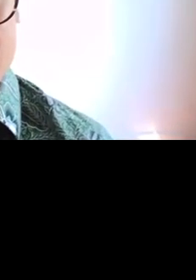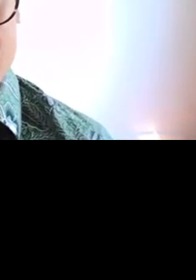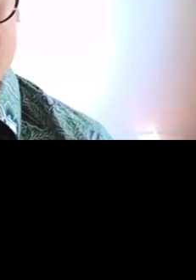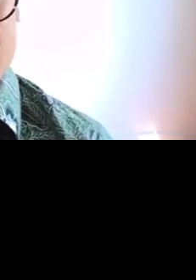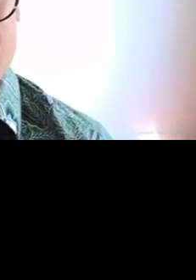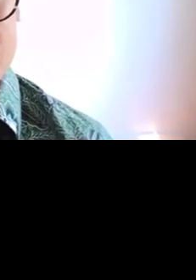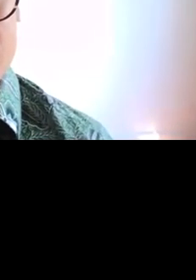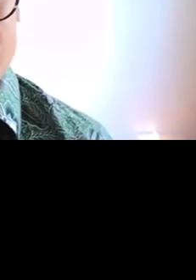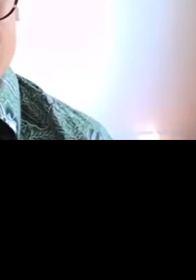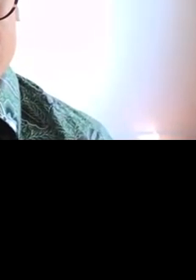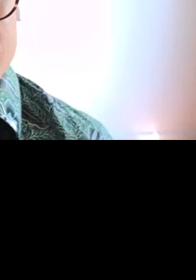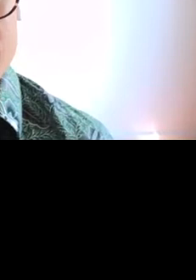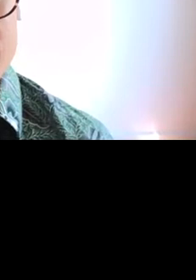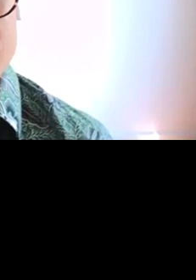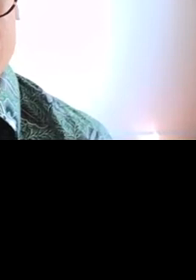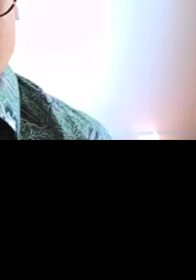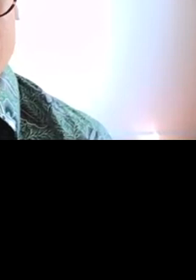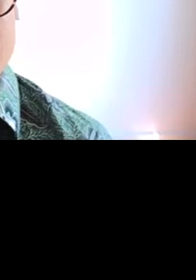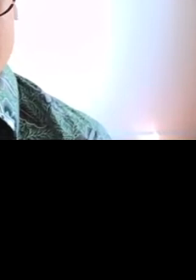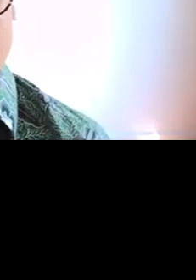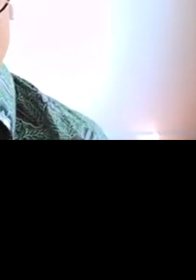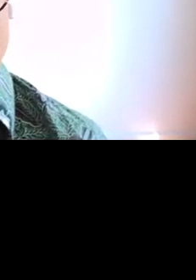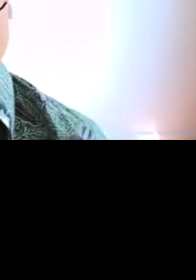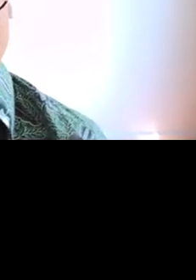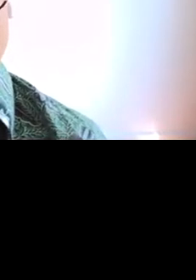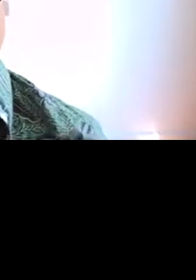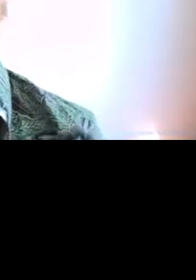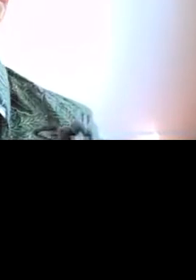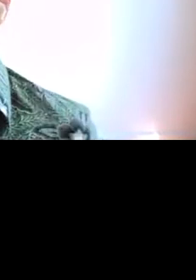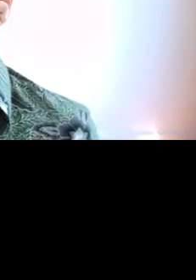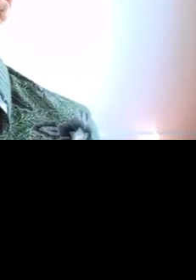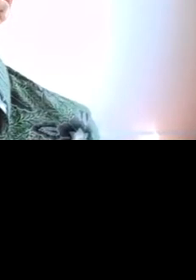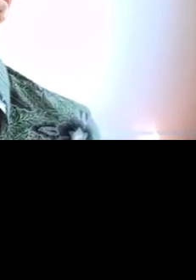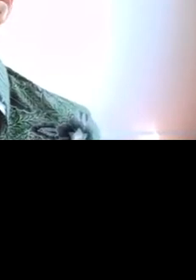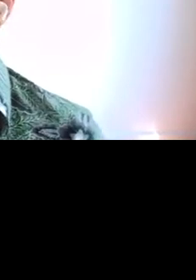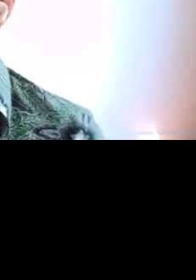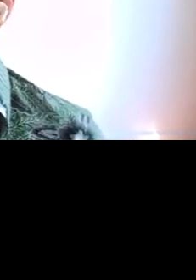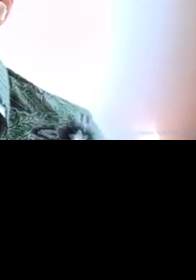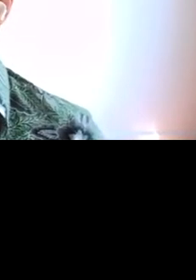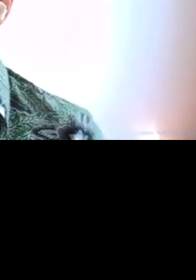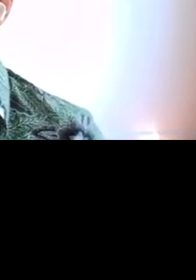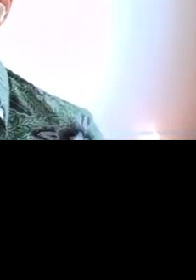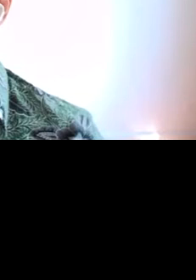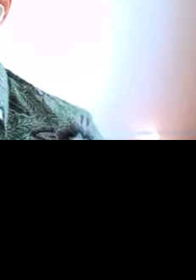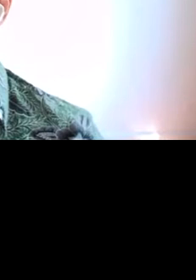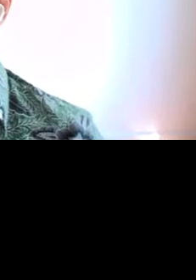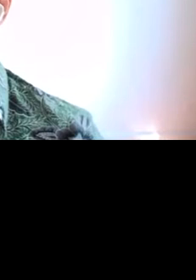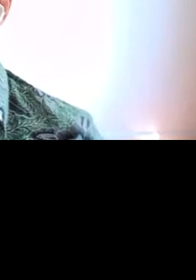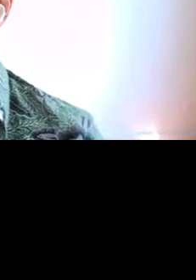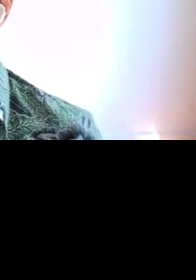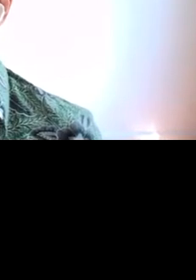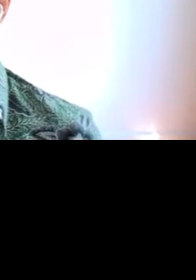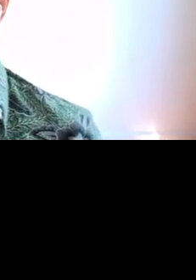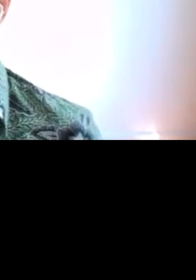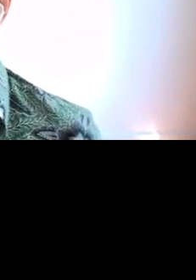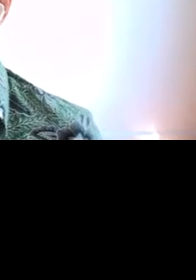racial, economic, and gender justice in a digital age. We're fighting for a world where we are all connected, represented, and